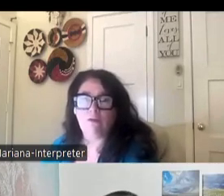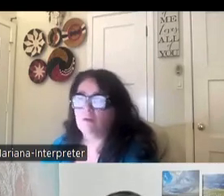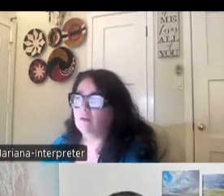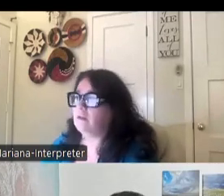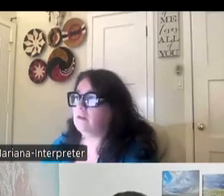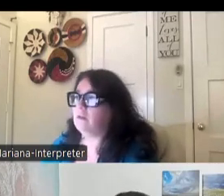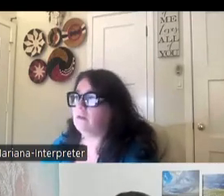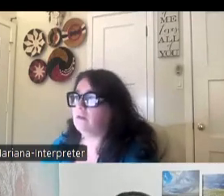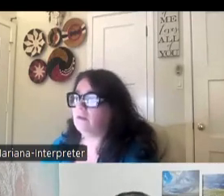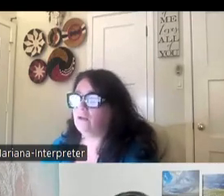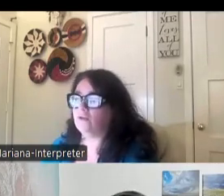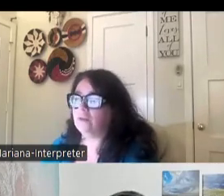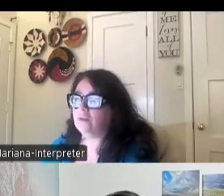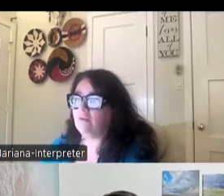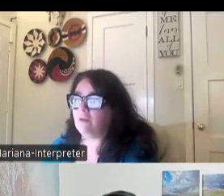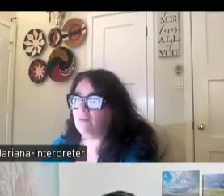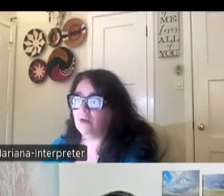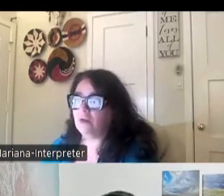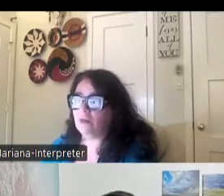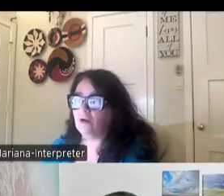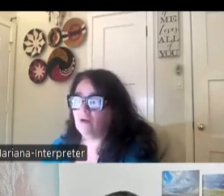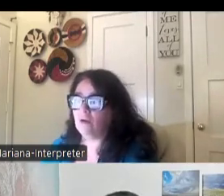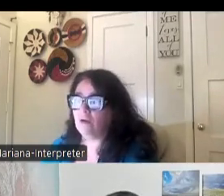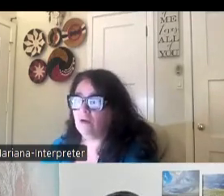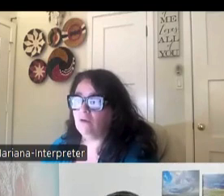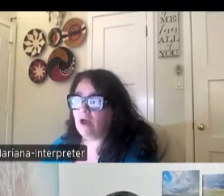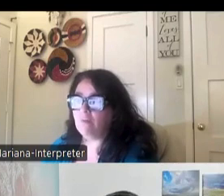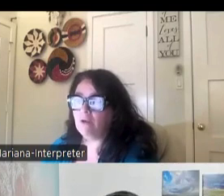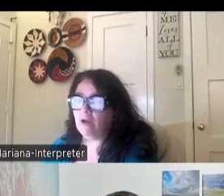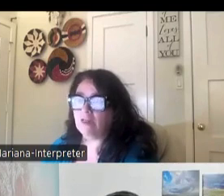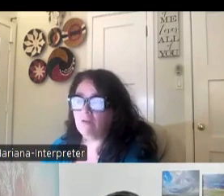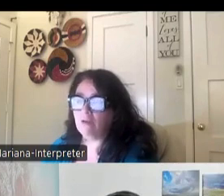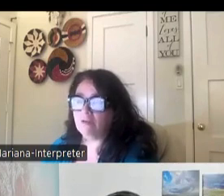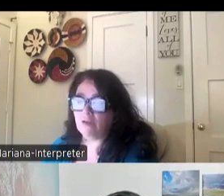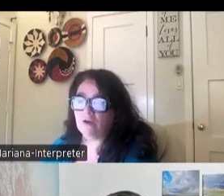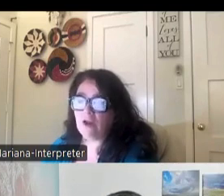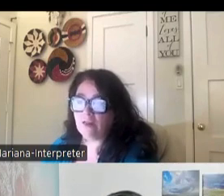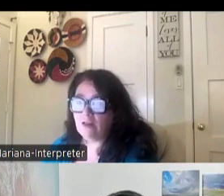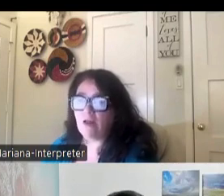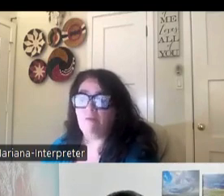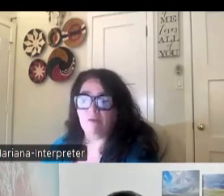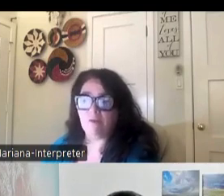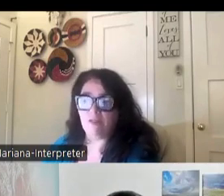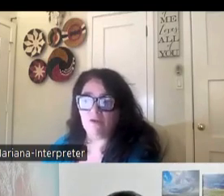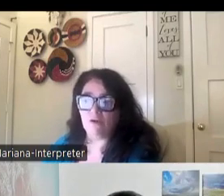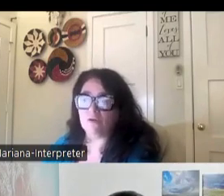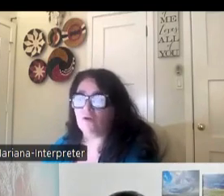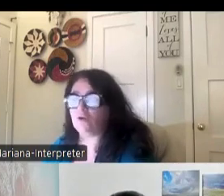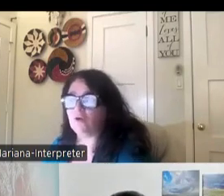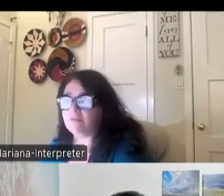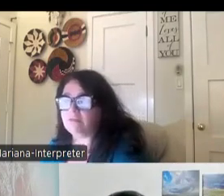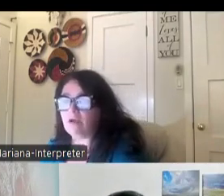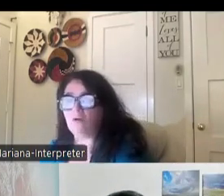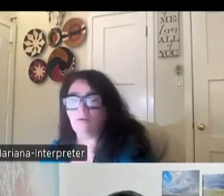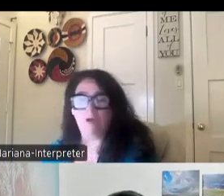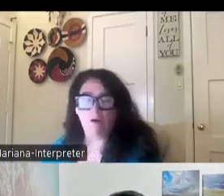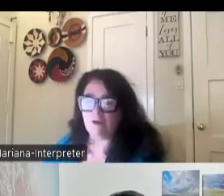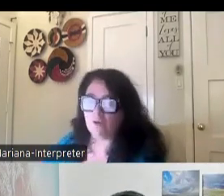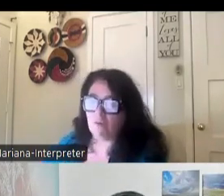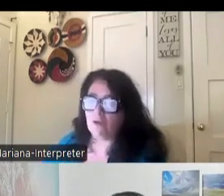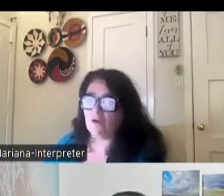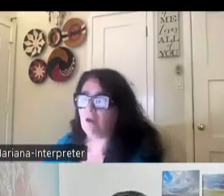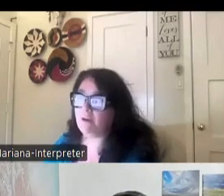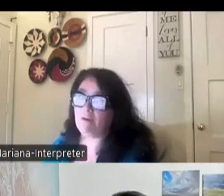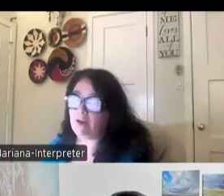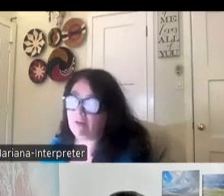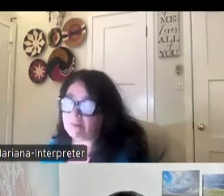So dry autumn, dry spring, and wet winter. But most indications are that our winter will stay quite